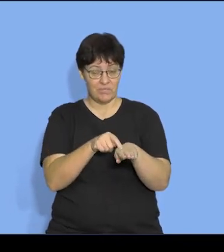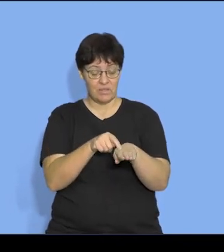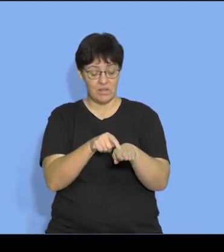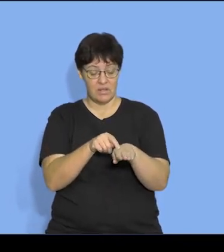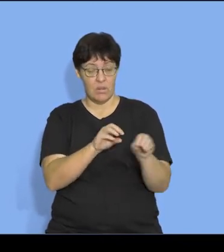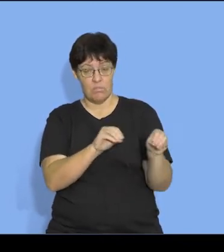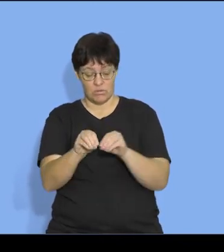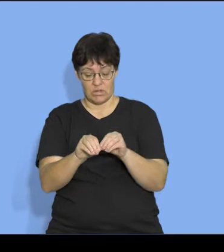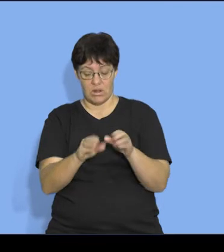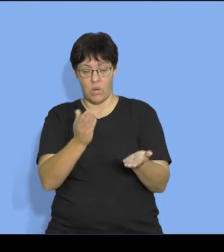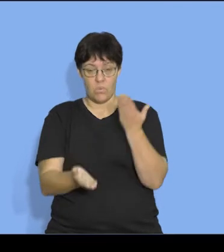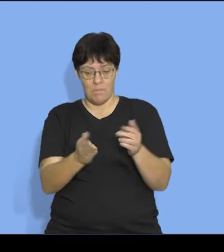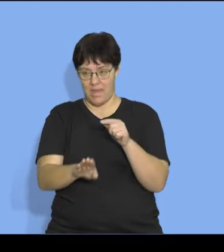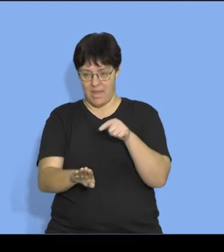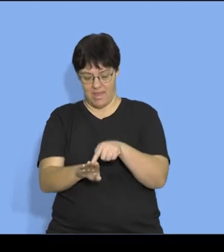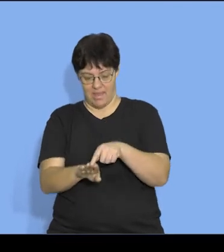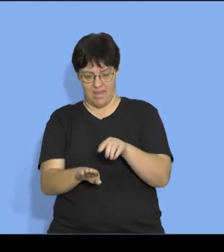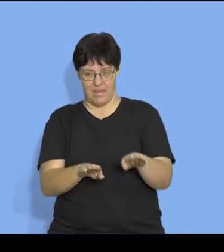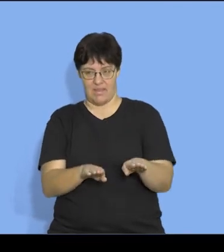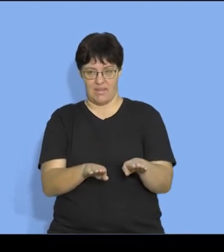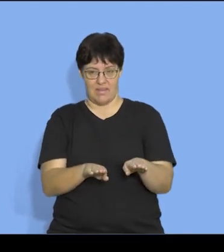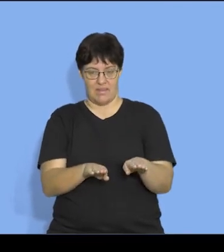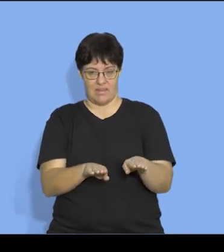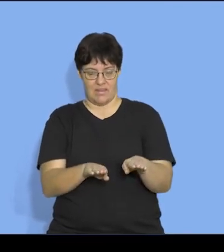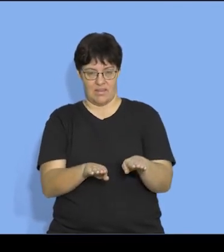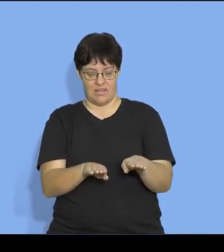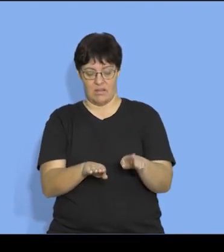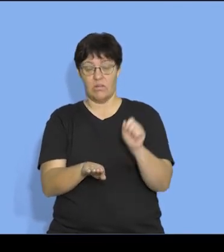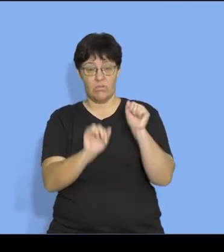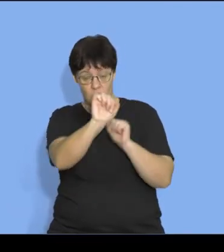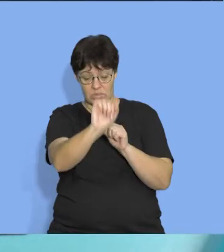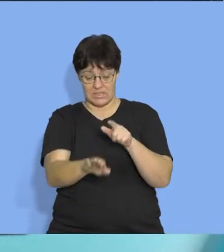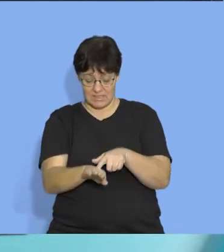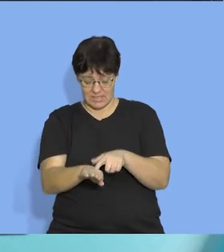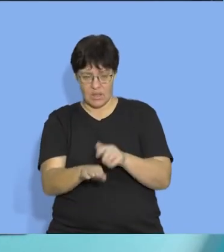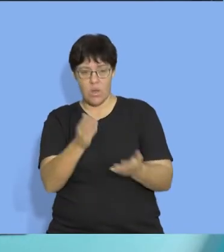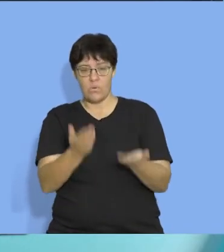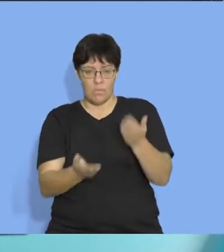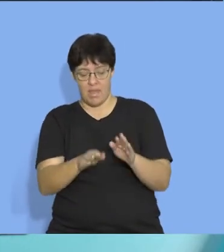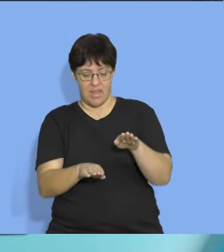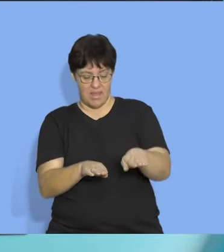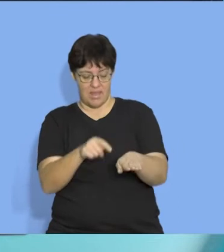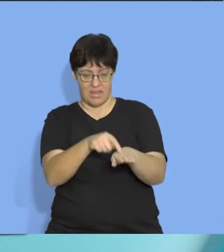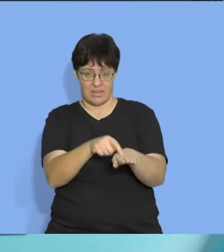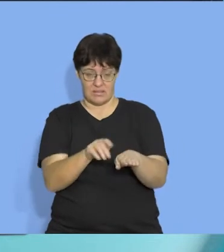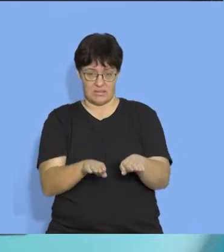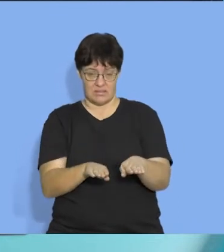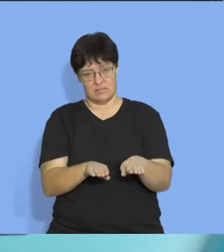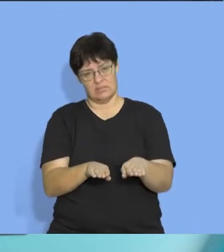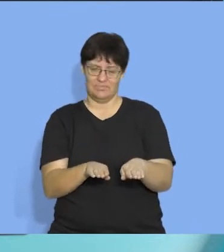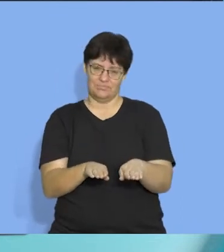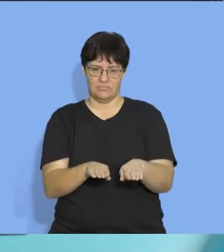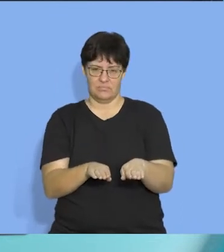compared to this one? And I know most of you are going to say, no, we're stopped.